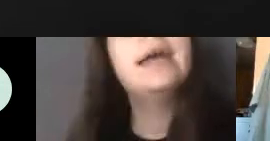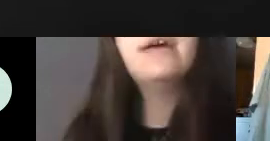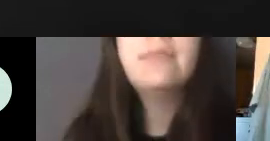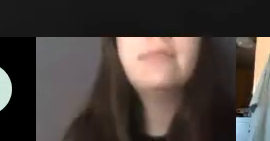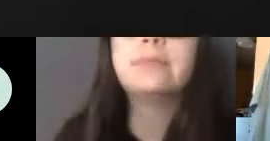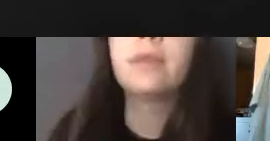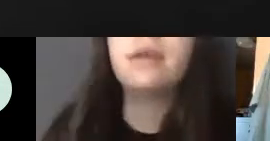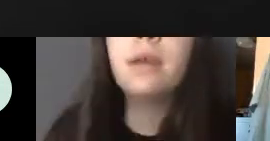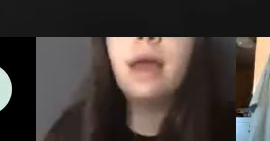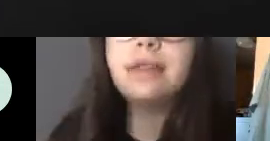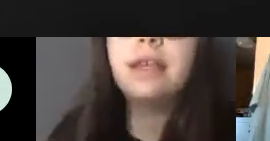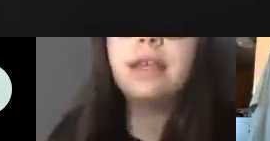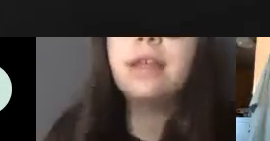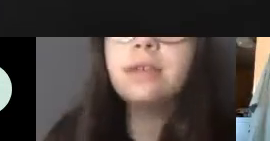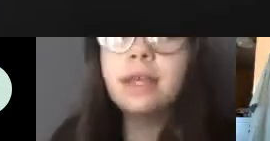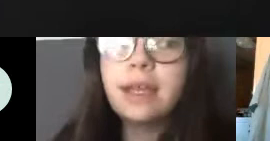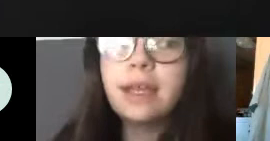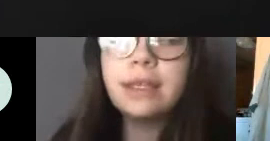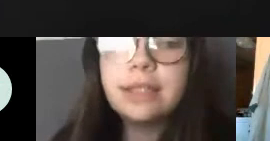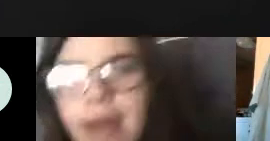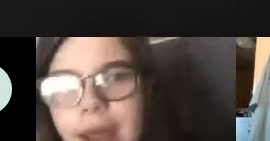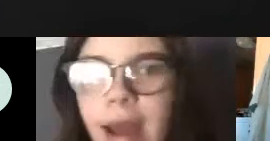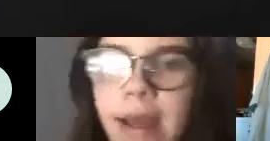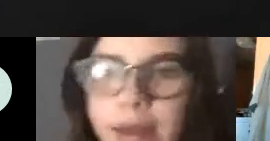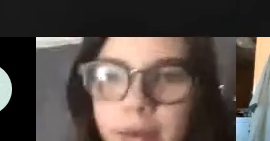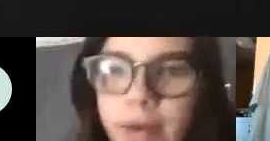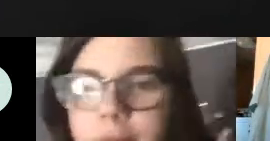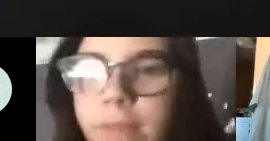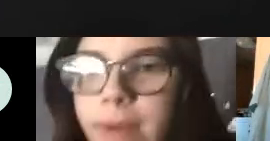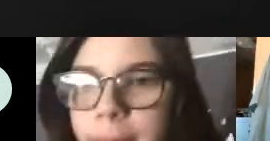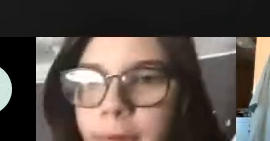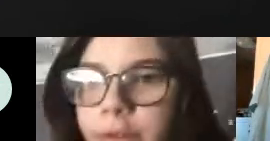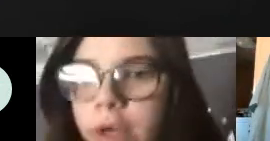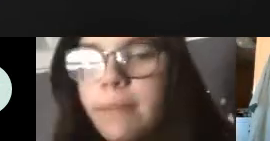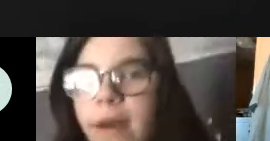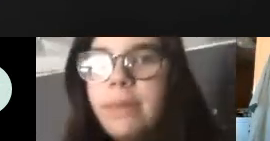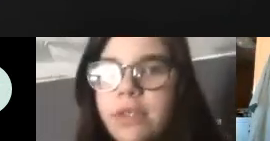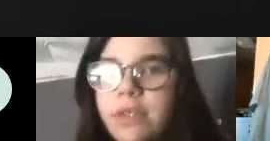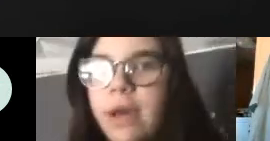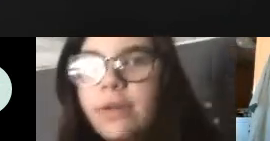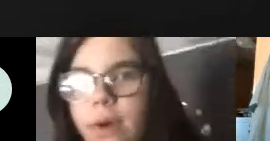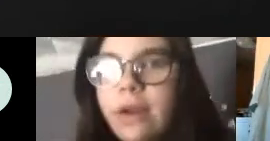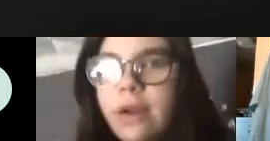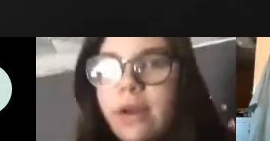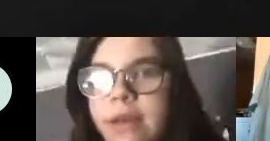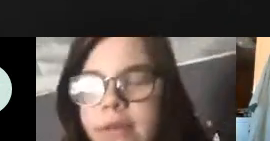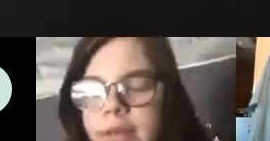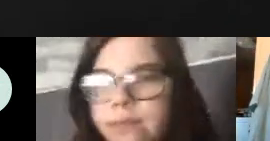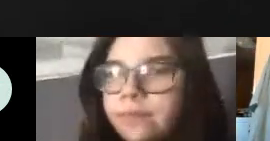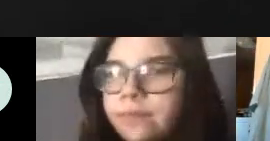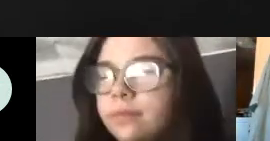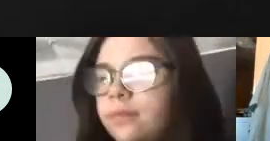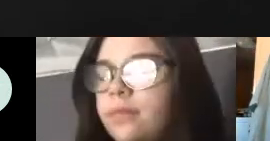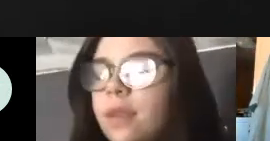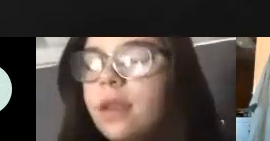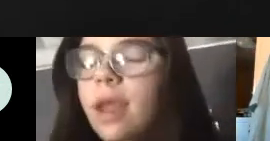But I think another thing is that I hear a lot of people joke about mental health quite often.